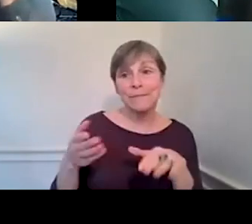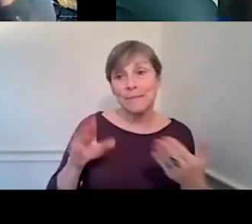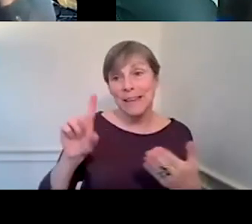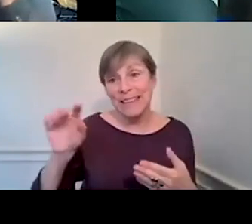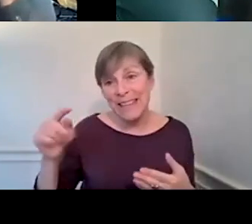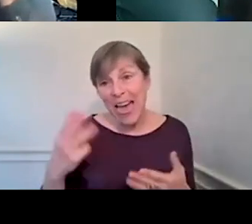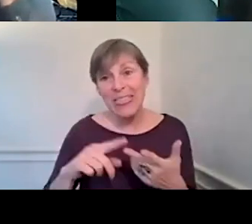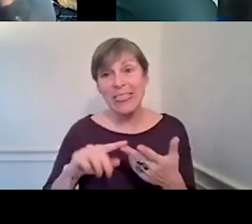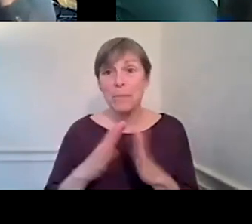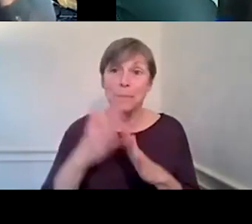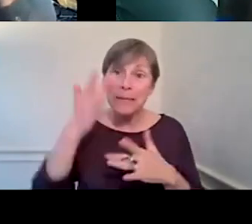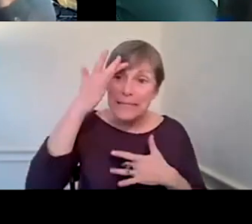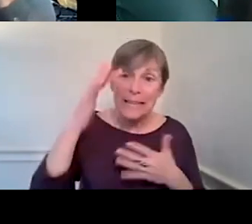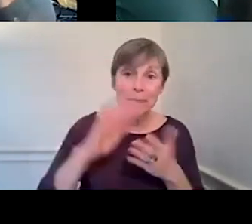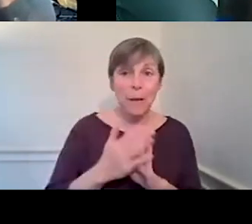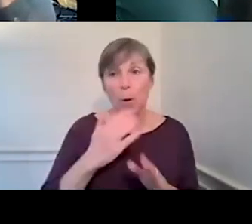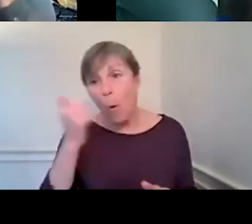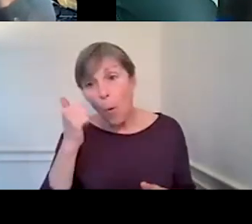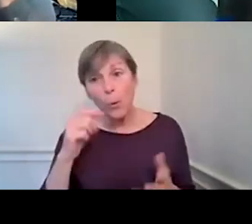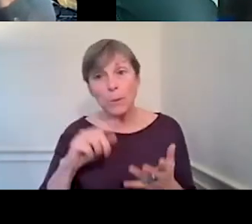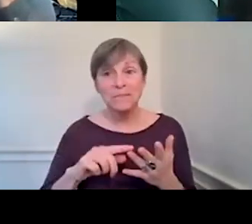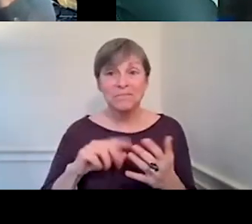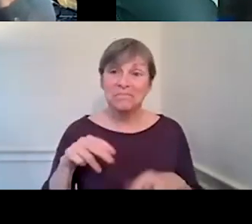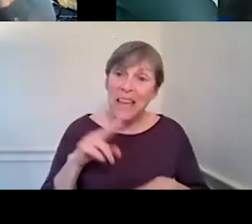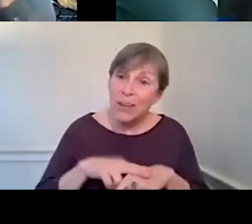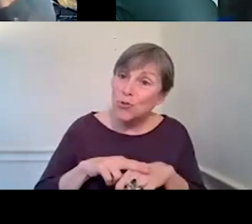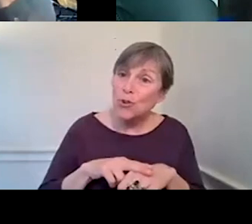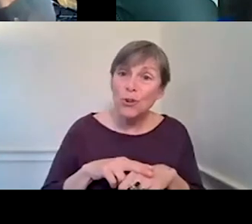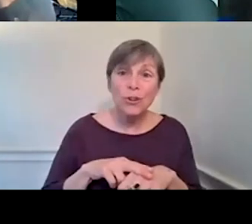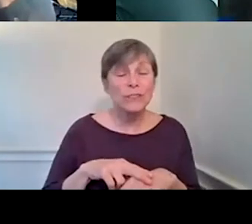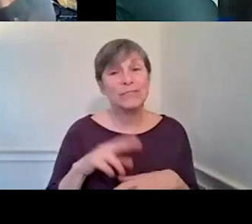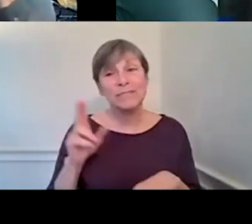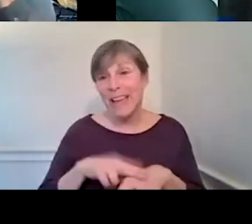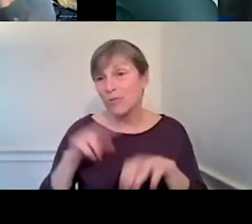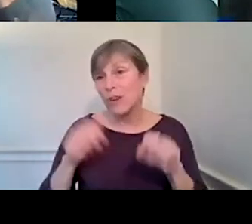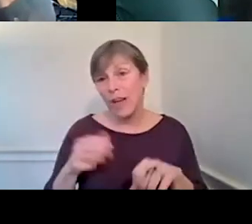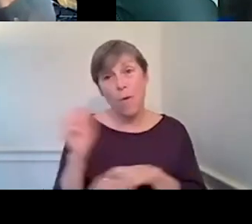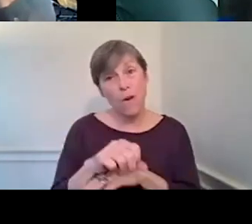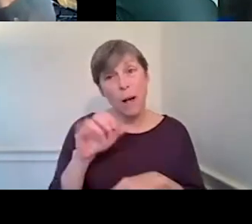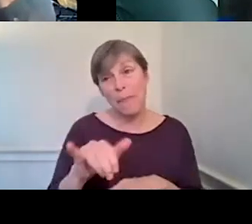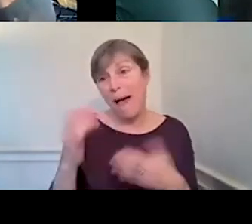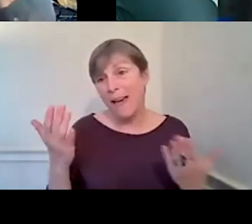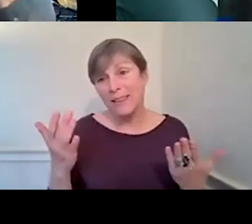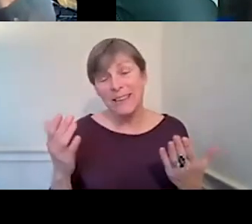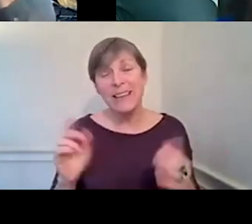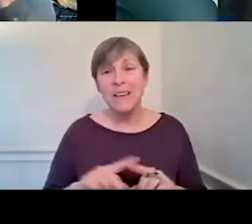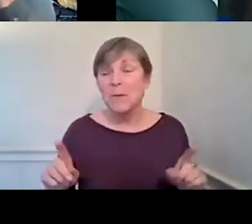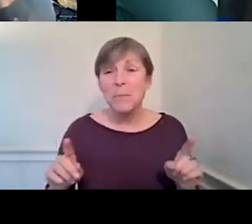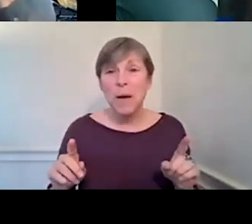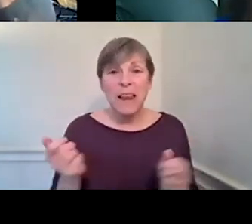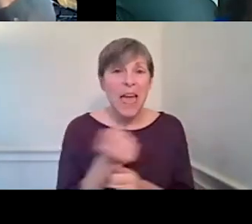getting ill and growing old. Nature can overcome that. But other than that, I think